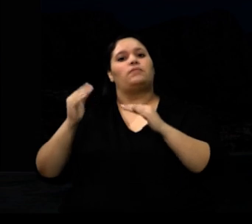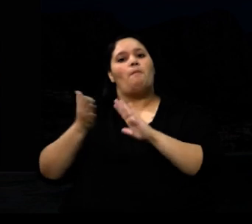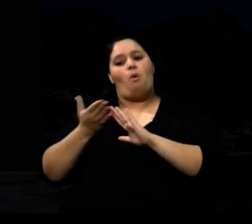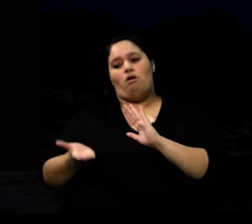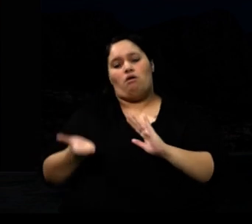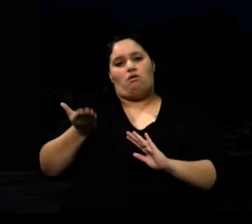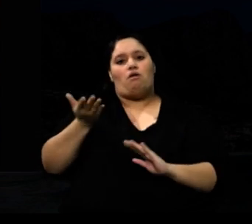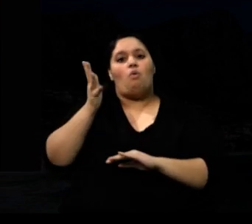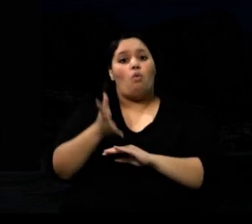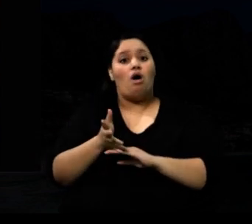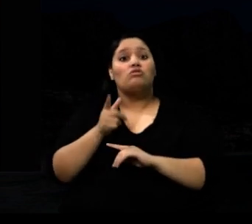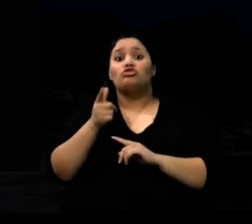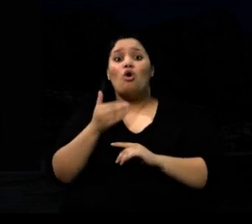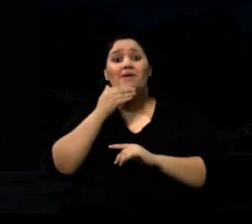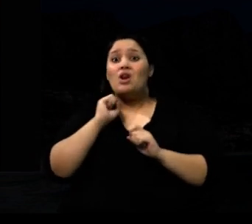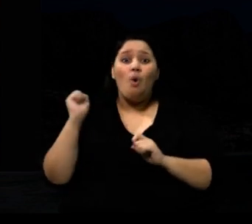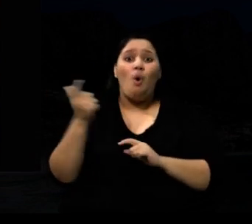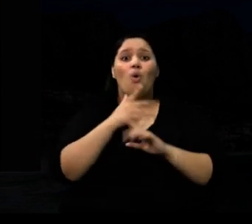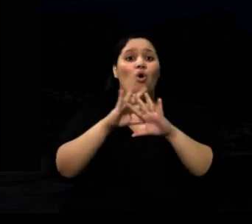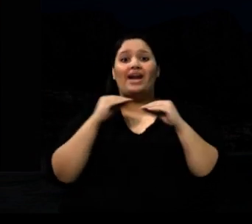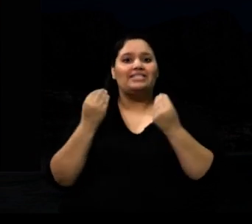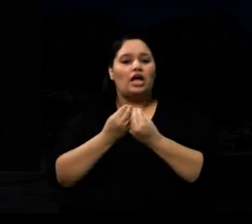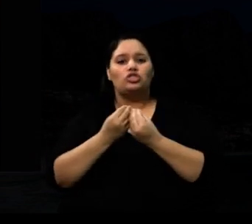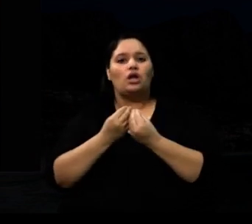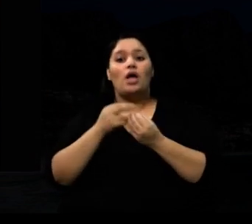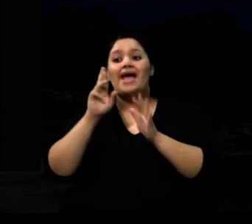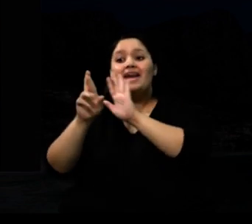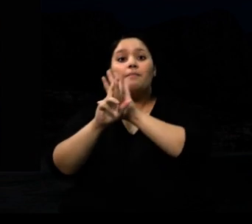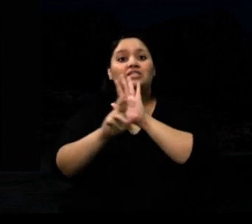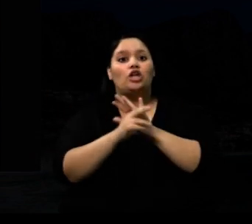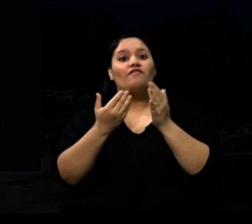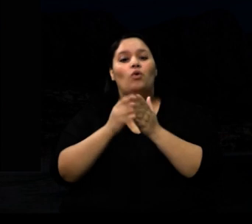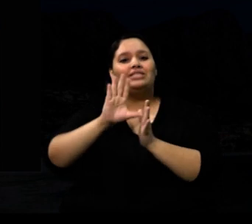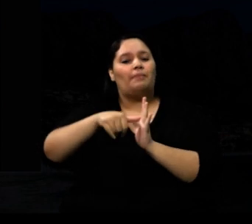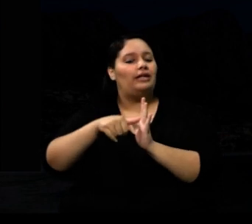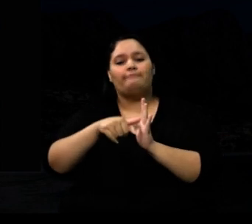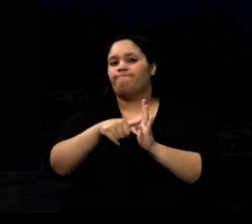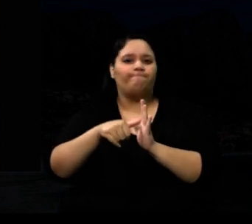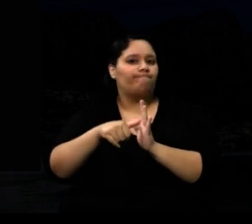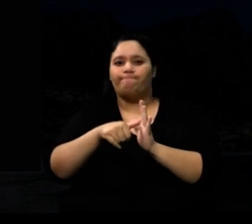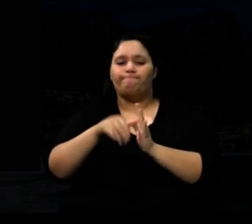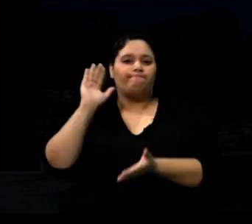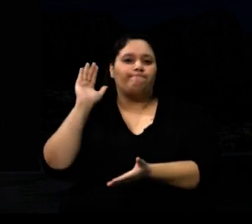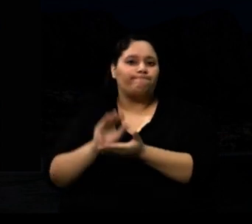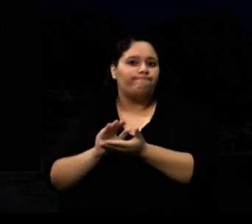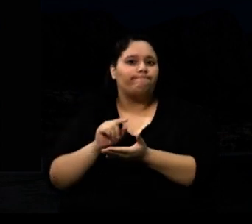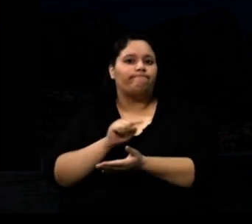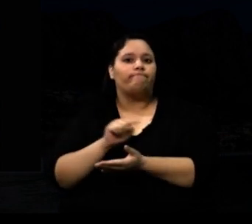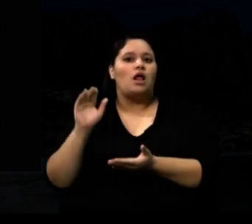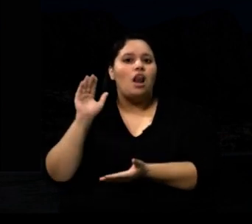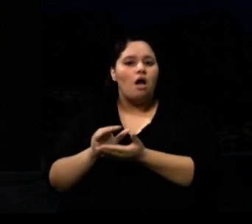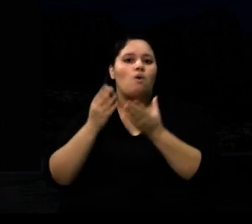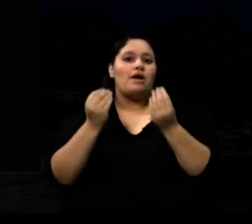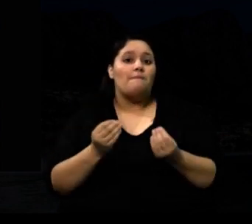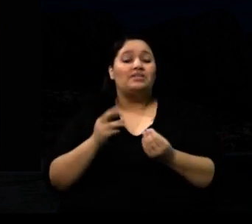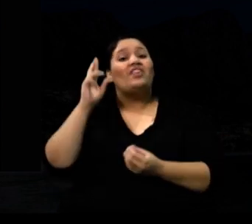in every organisation, the under-representation for people with disabilities is alarming. And there